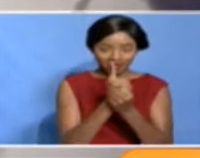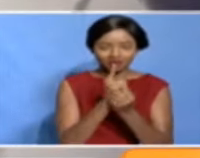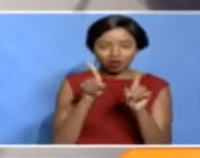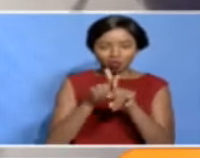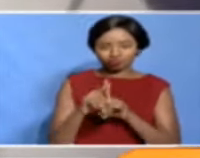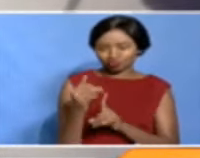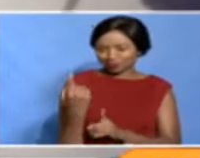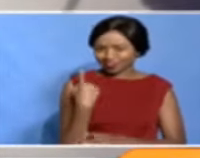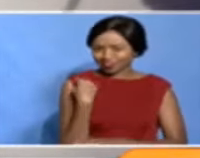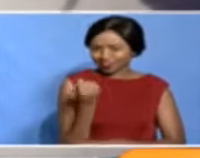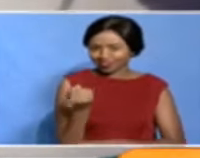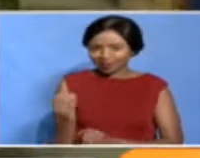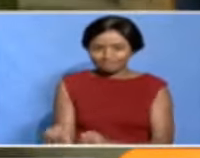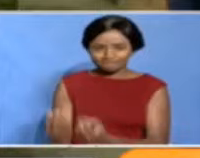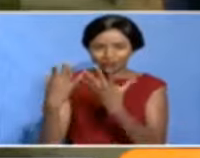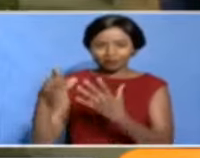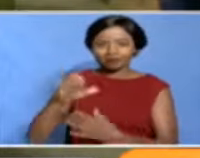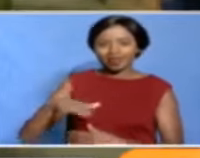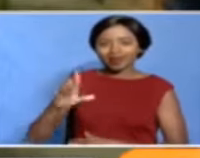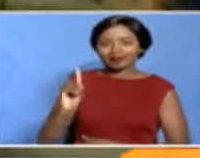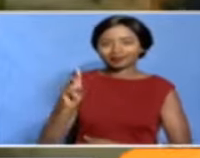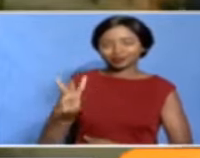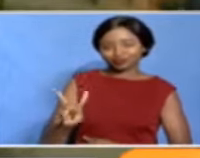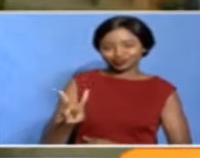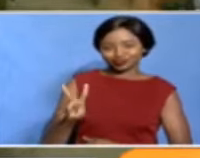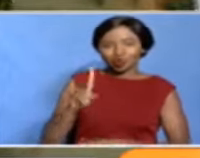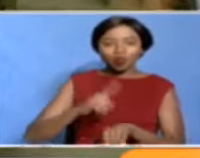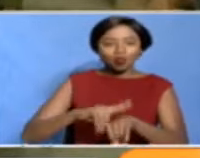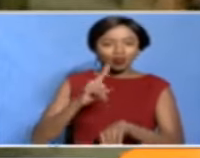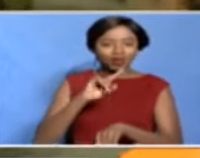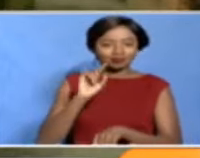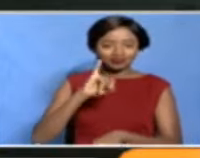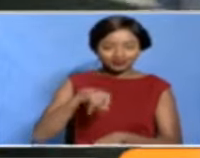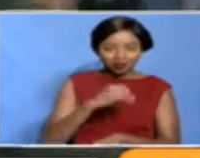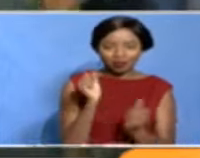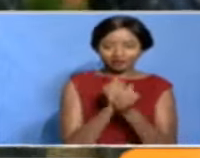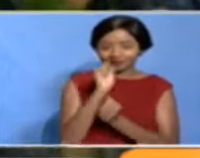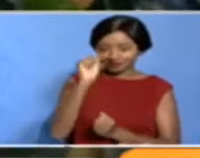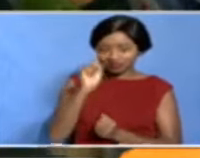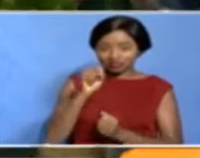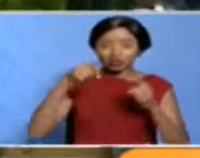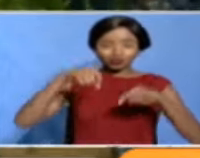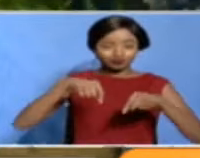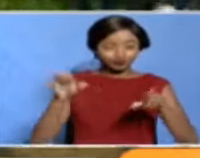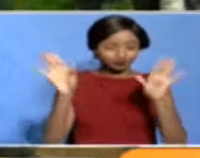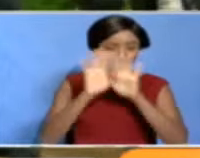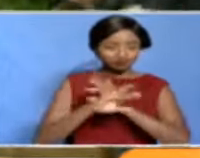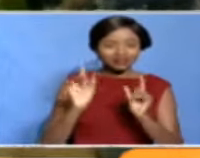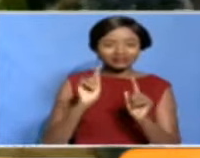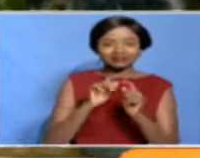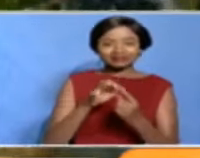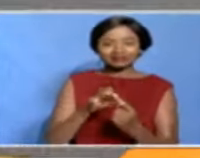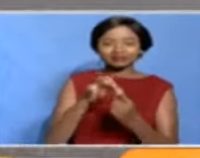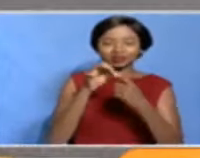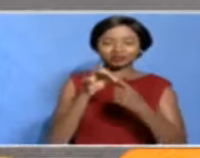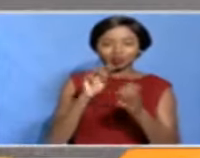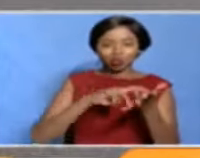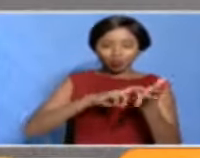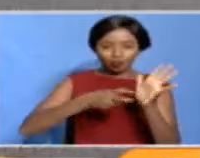on 14 Riverside Drive on the 15th of January. That's right. Tonight, Citizen Television's Special Projects Desk